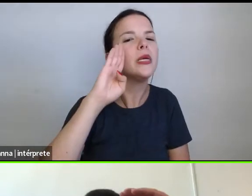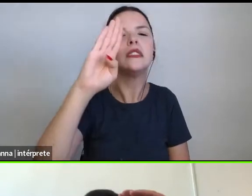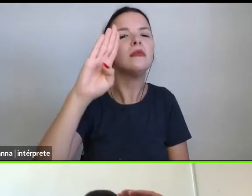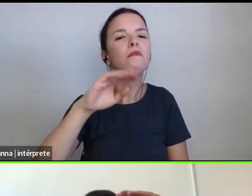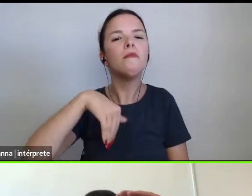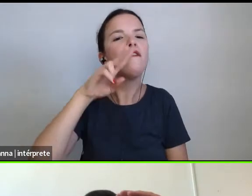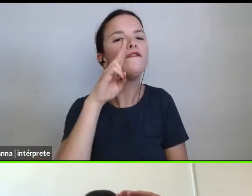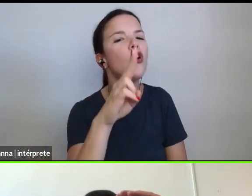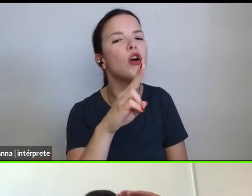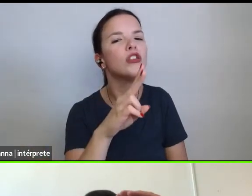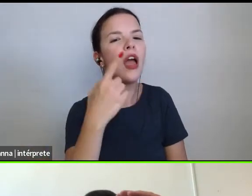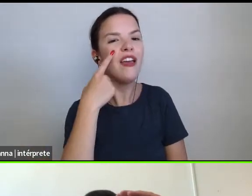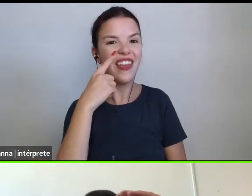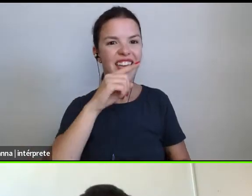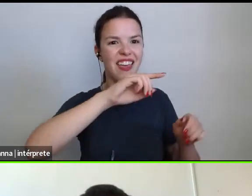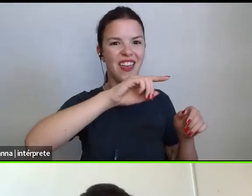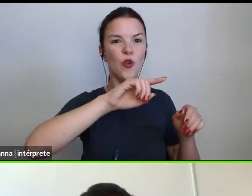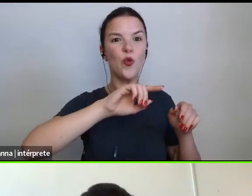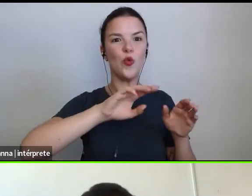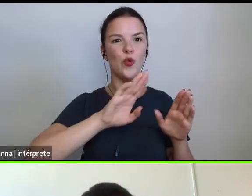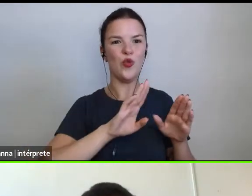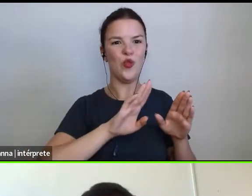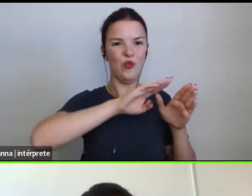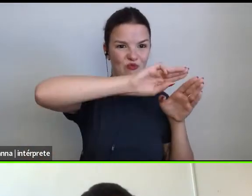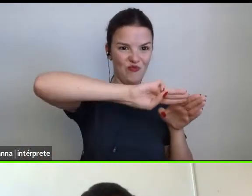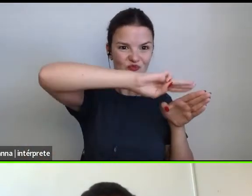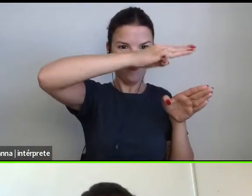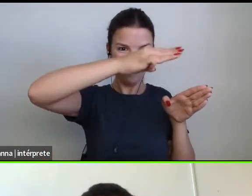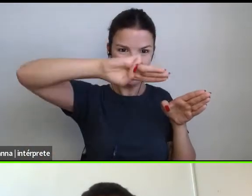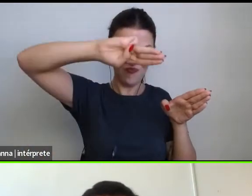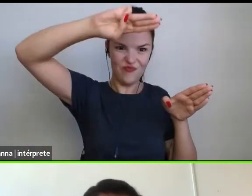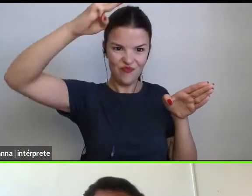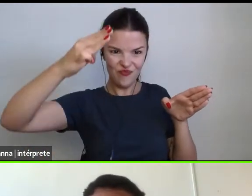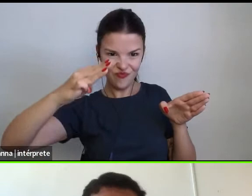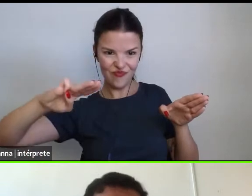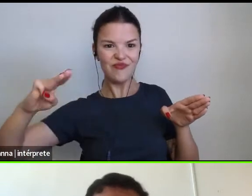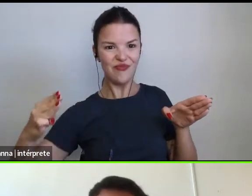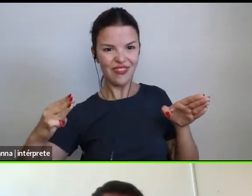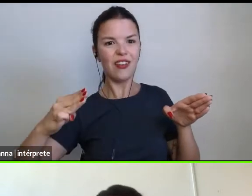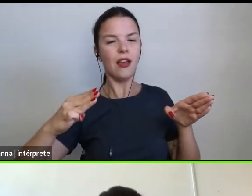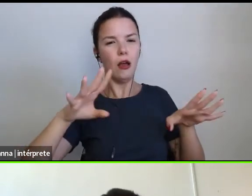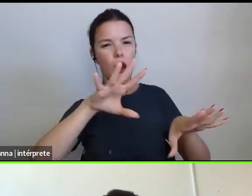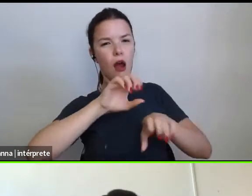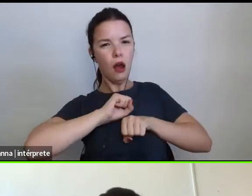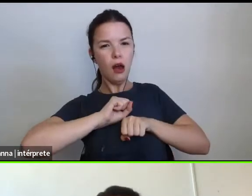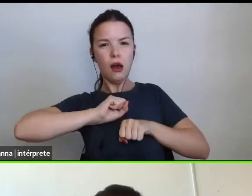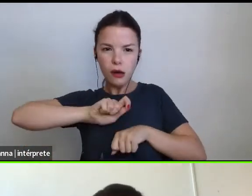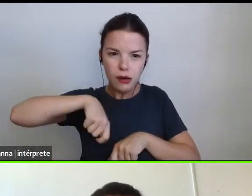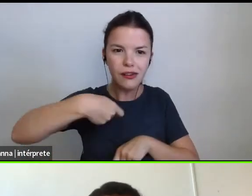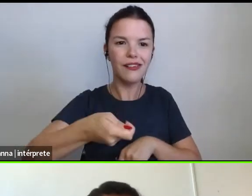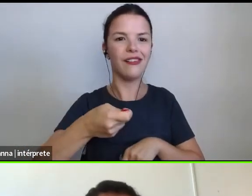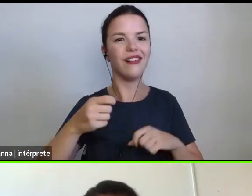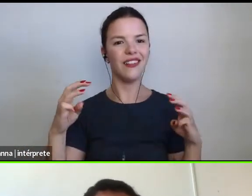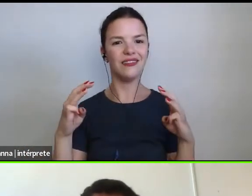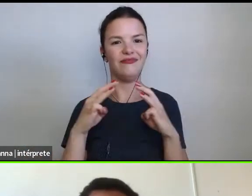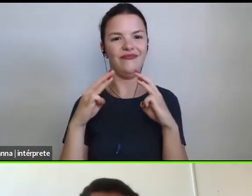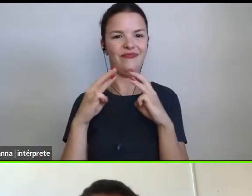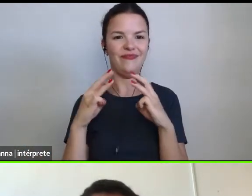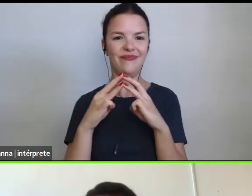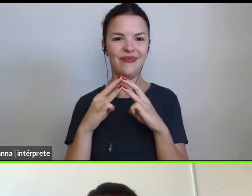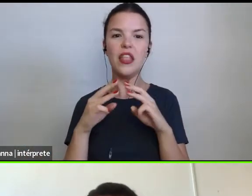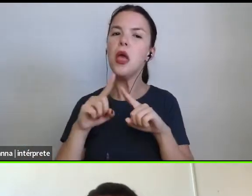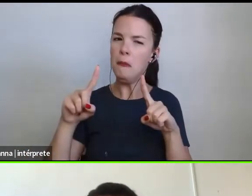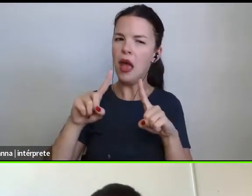the top of the Botanic Garden. So yeah, but definitely this is something that we need more